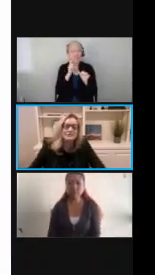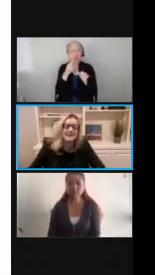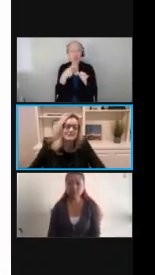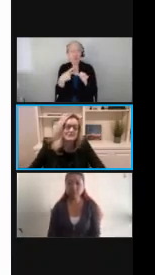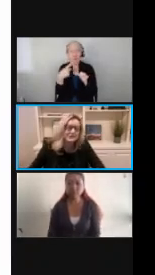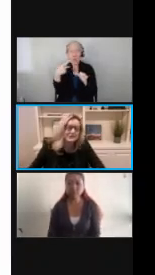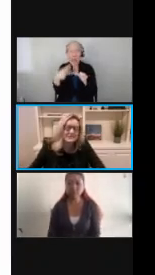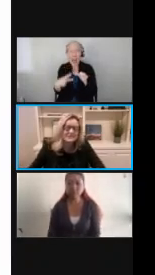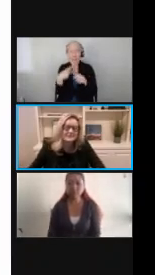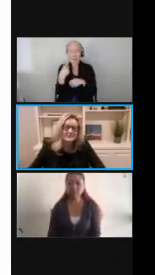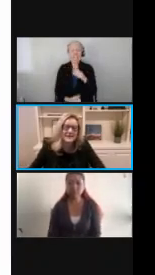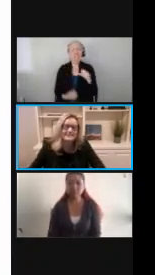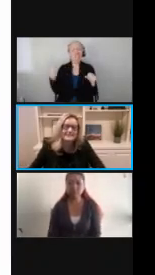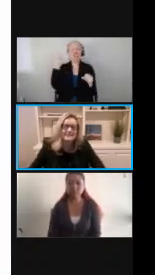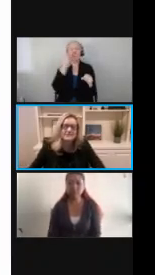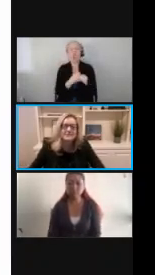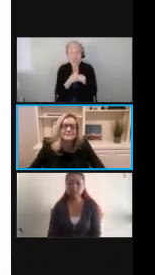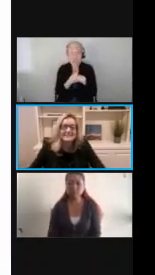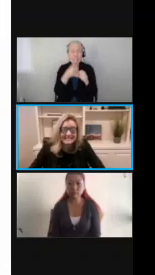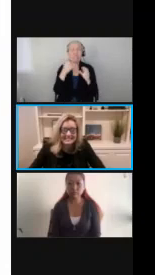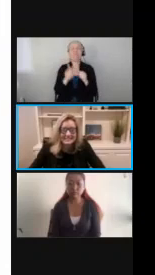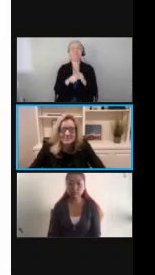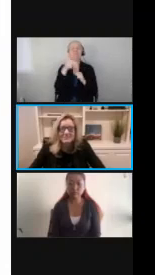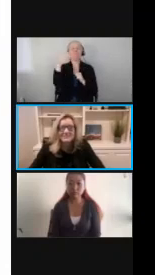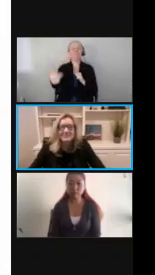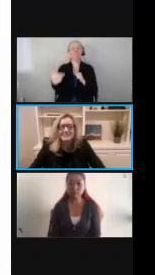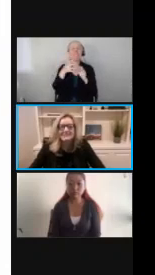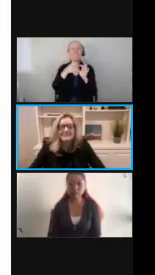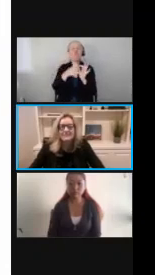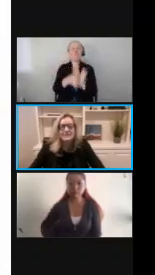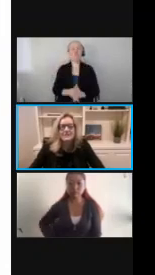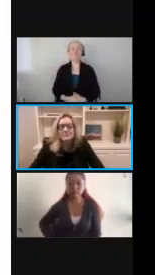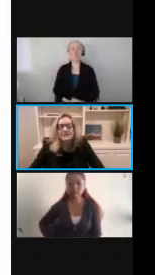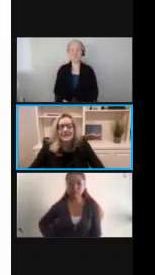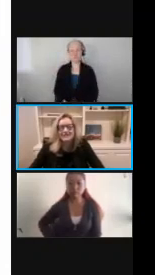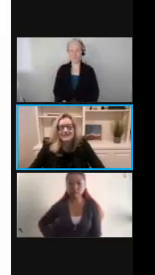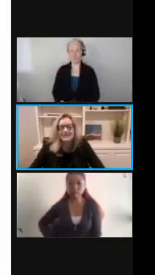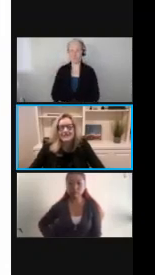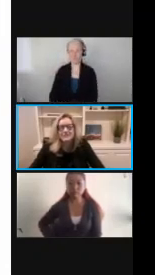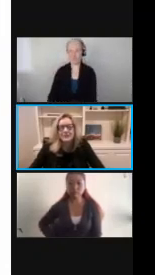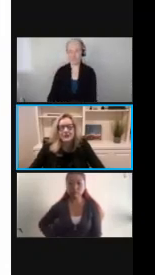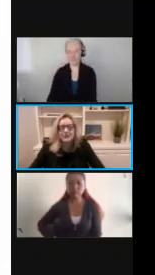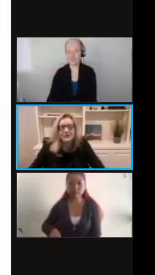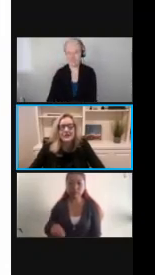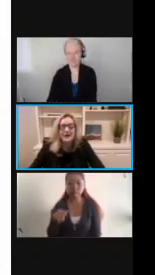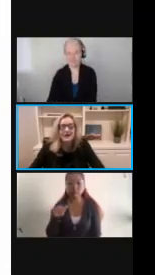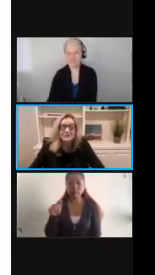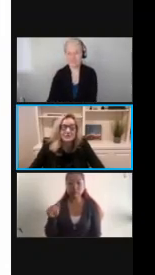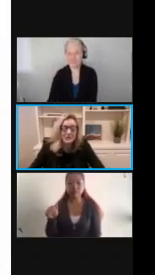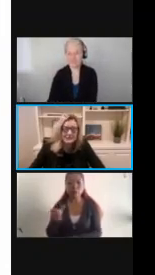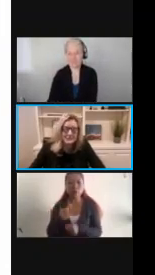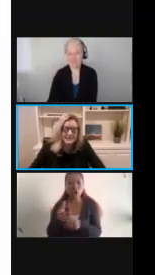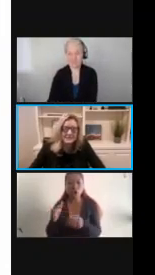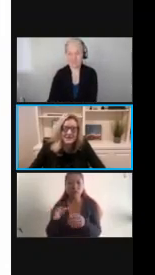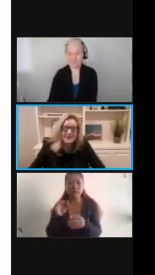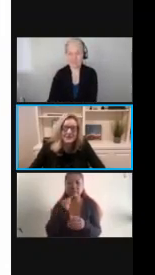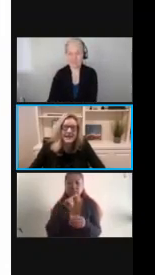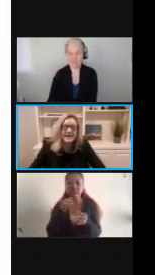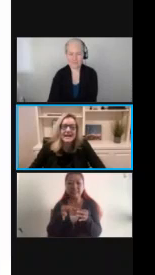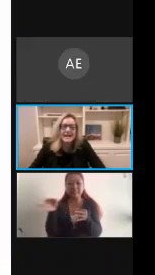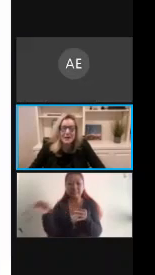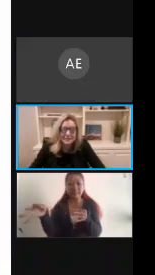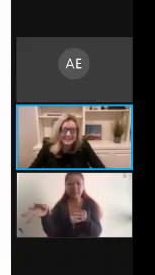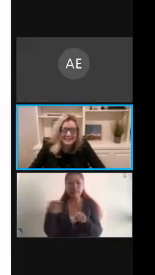crew travels further into deep space, the extreme distance will result in significant communication delays with Earth, up to 22 minutes one